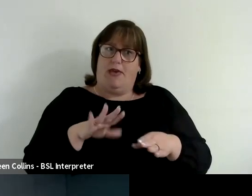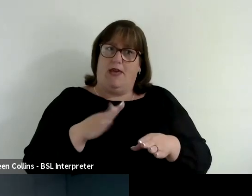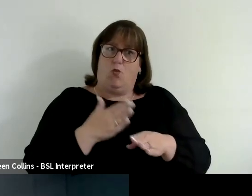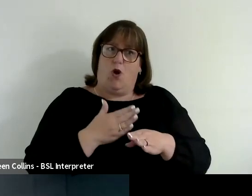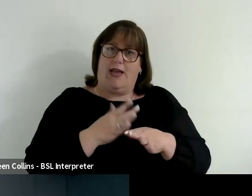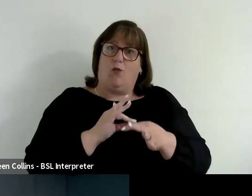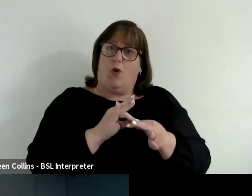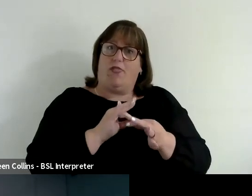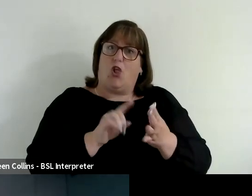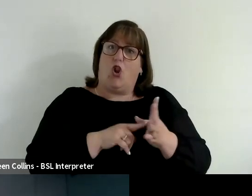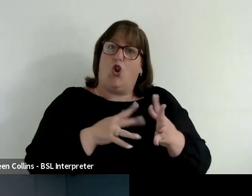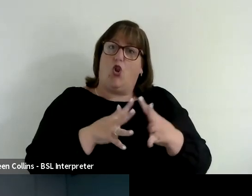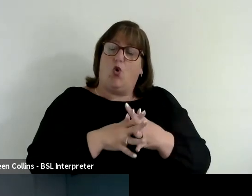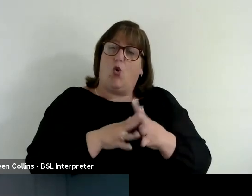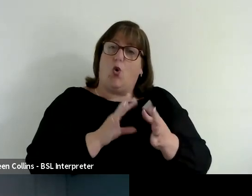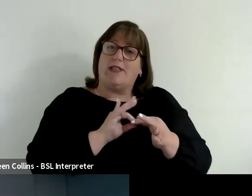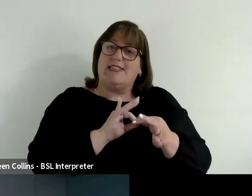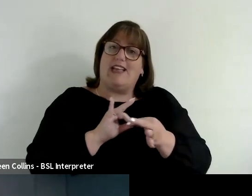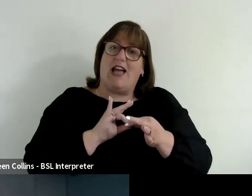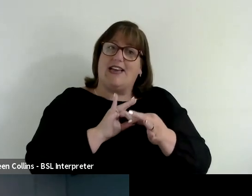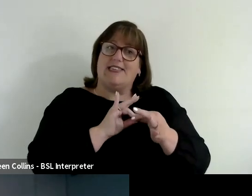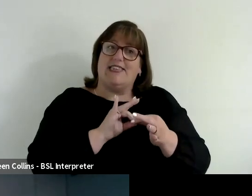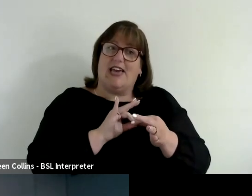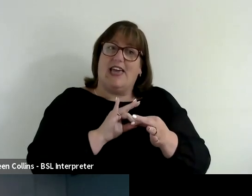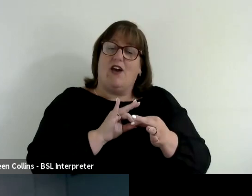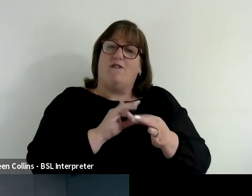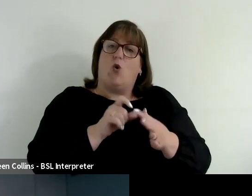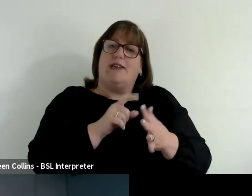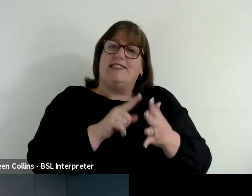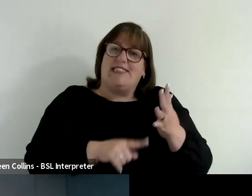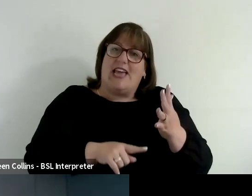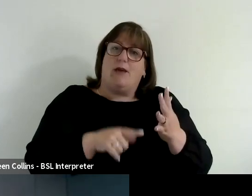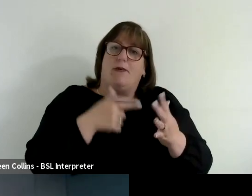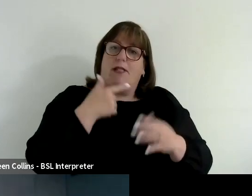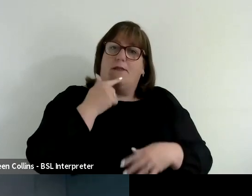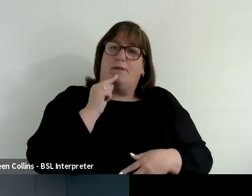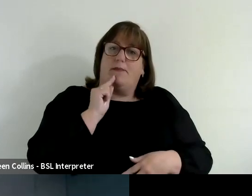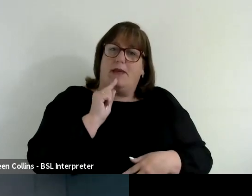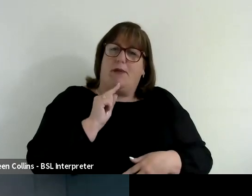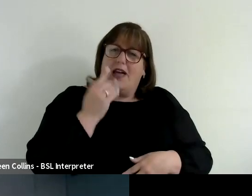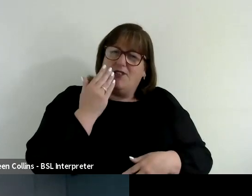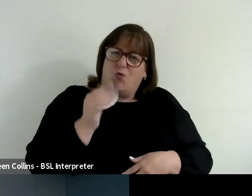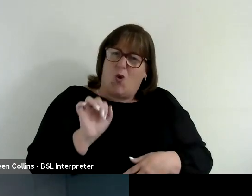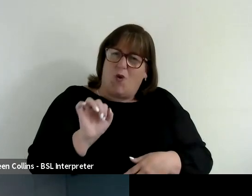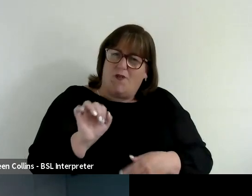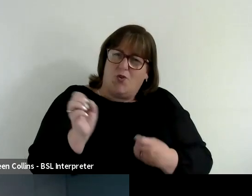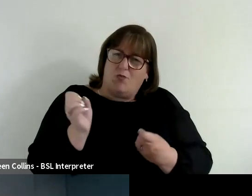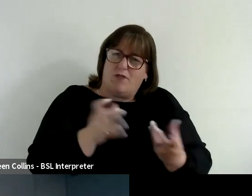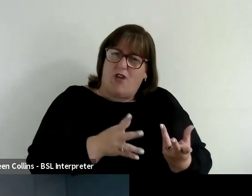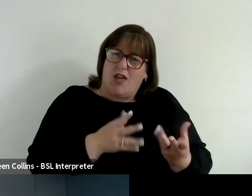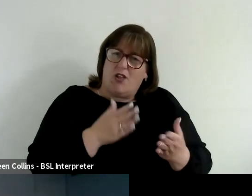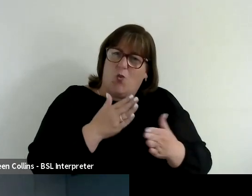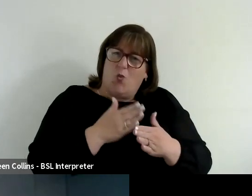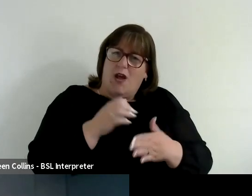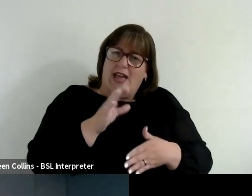on work with disabled people within the legal profession. So yeah, I don't know about that work experience scheme. But how long